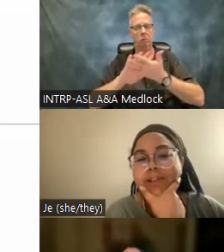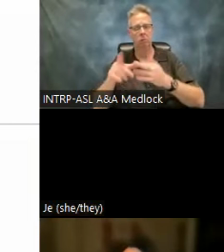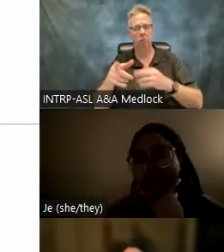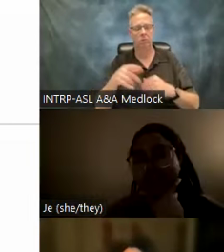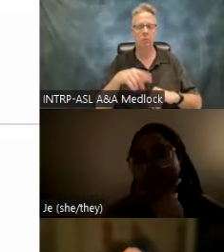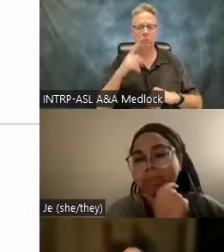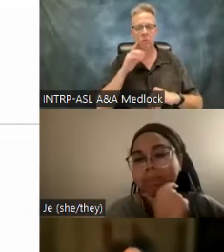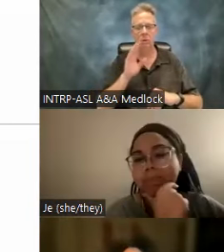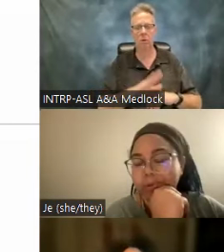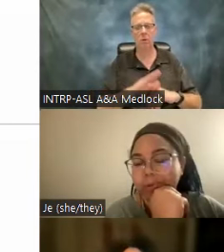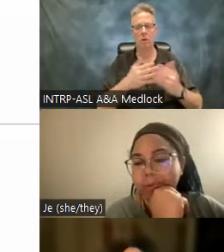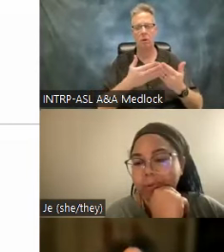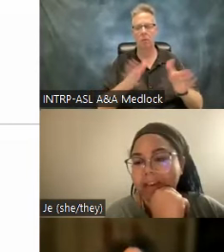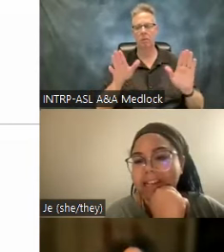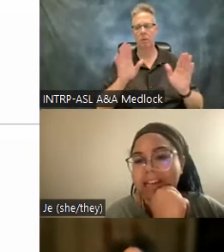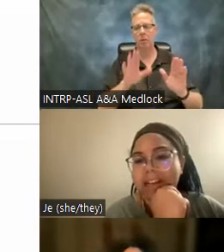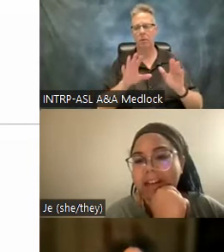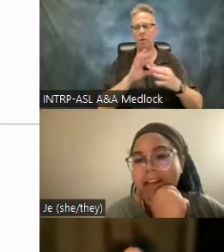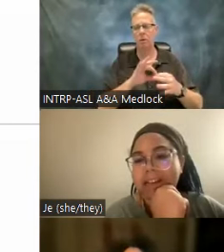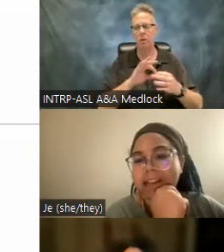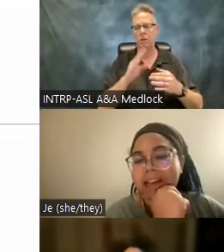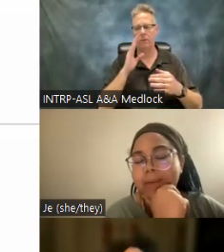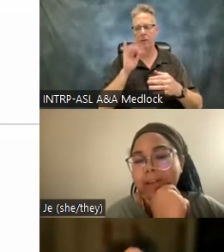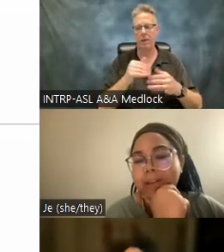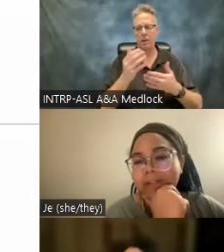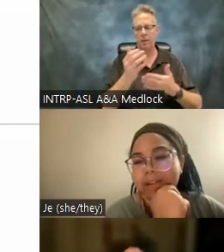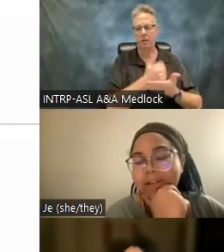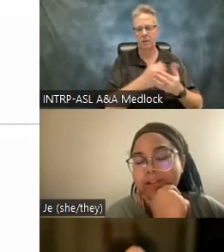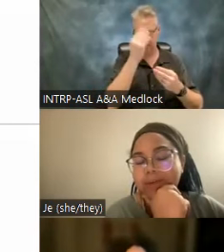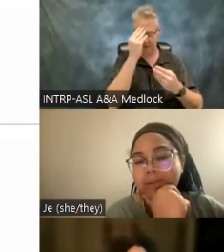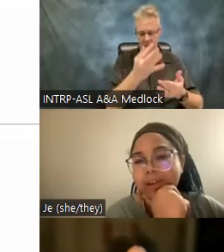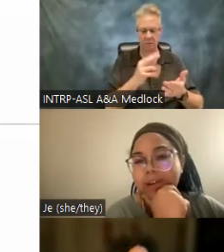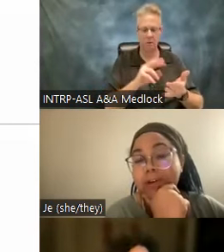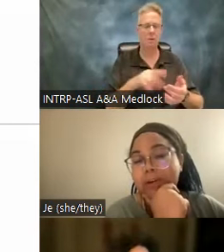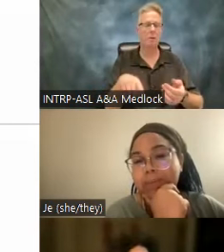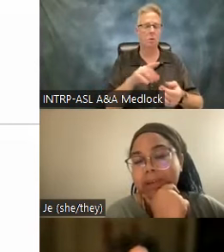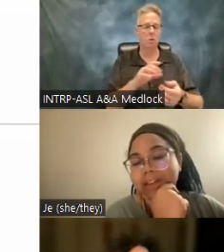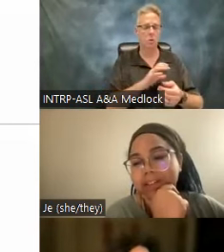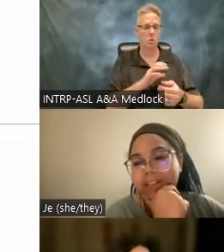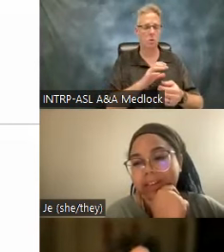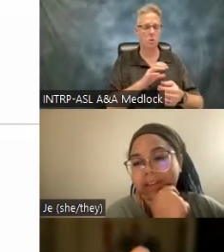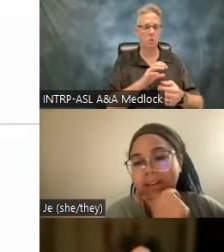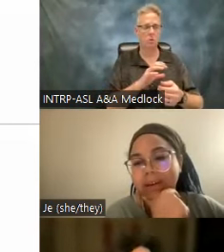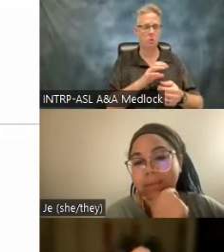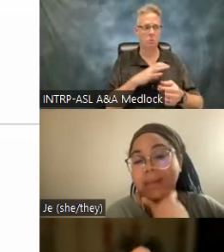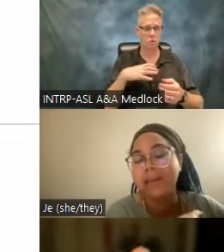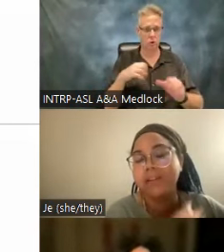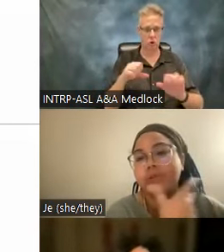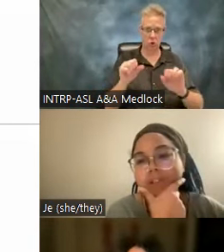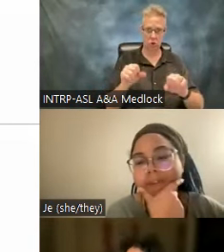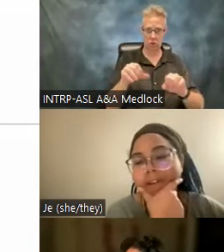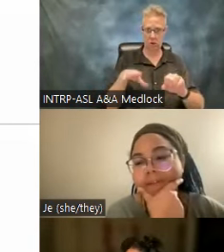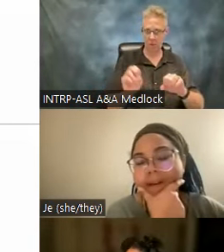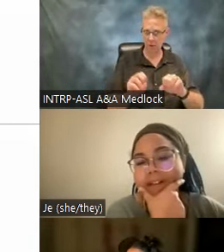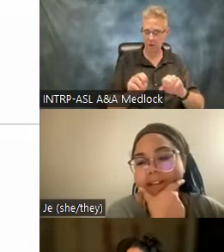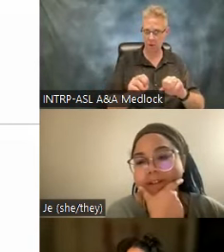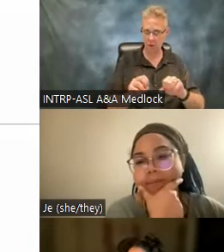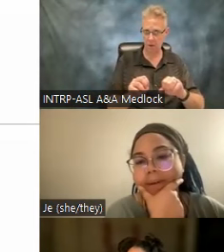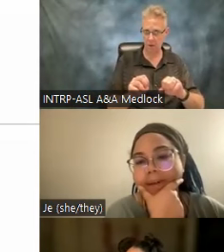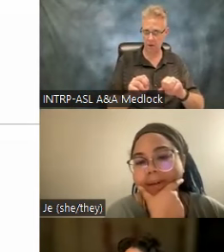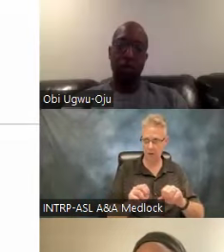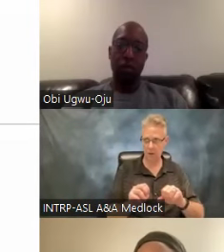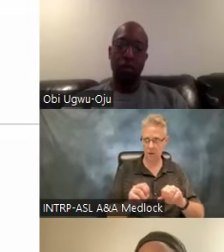public's relationship to that data, and whether the commission could potentially be a source of that information